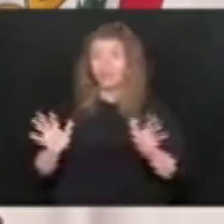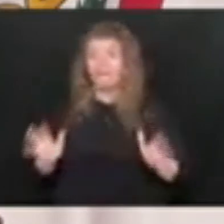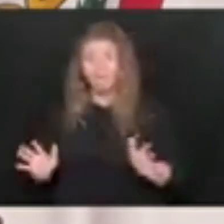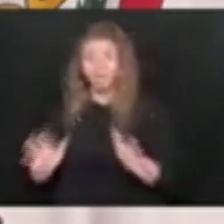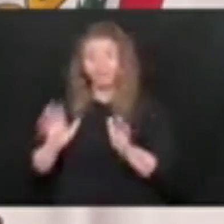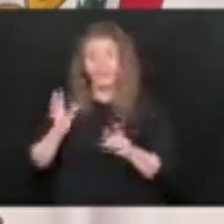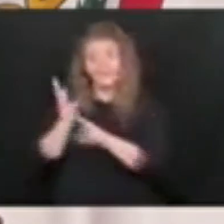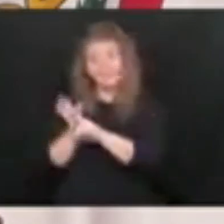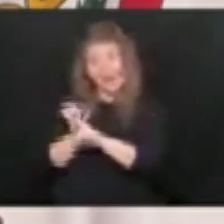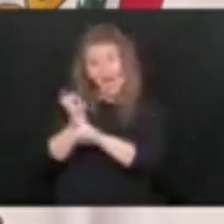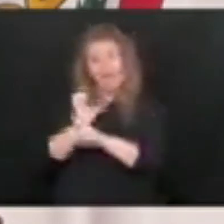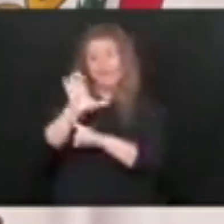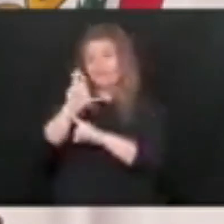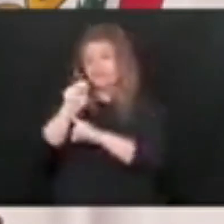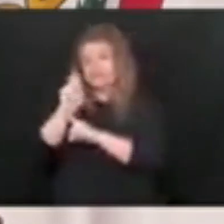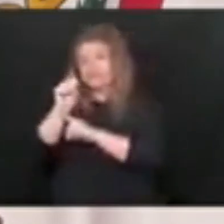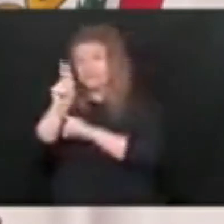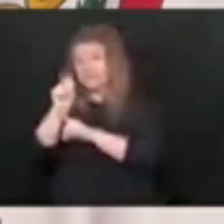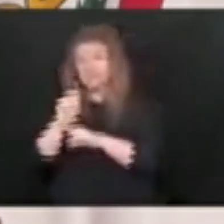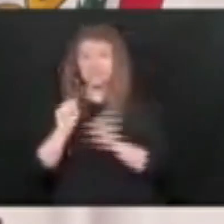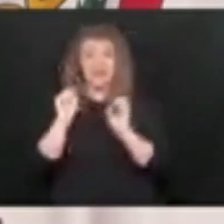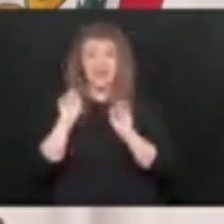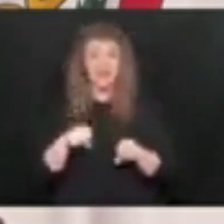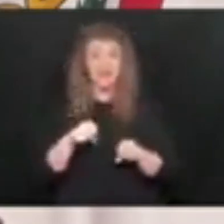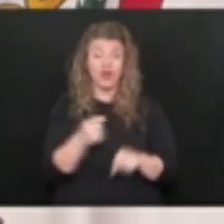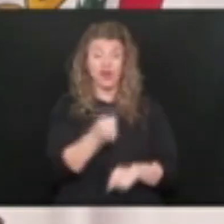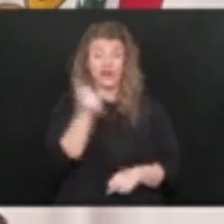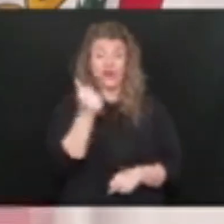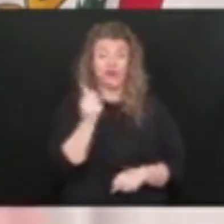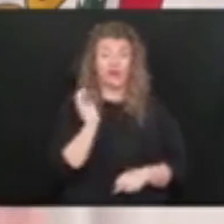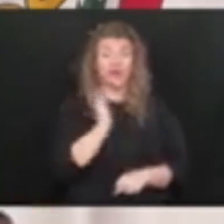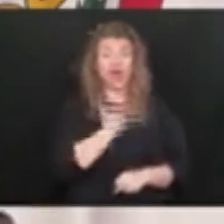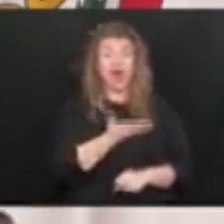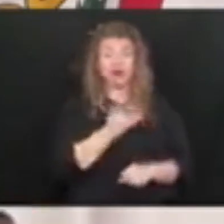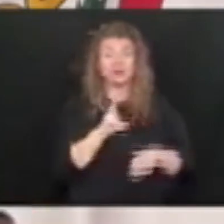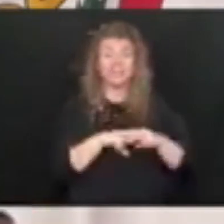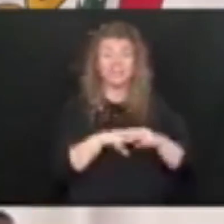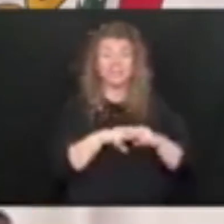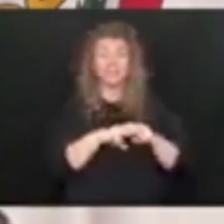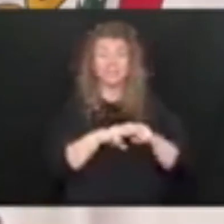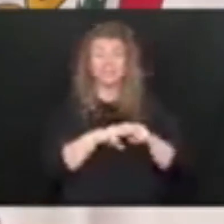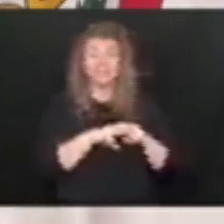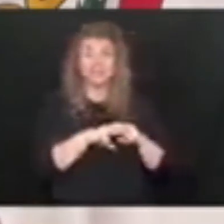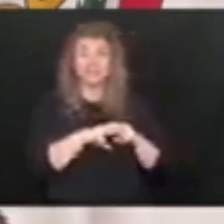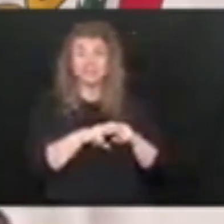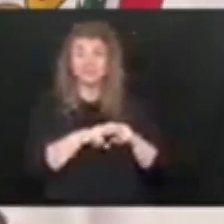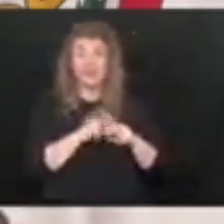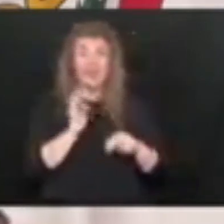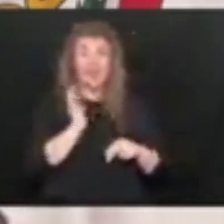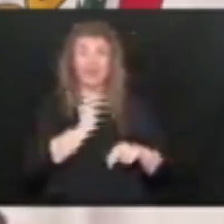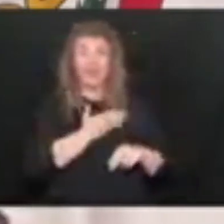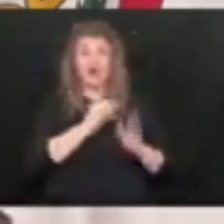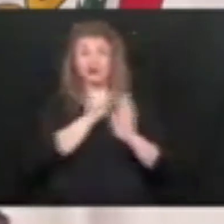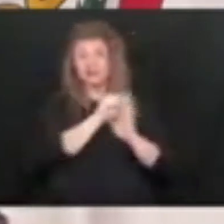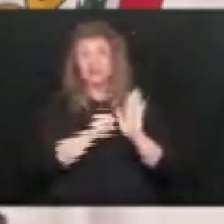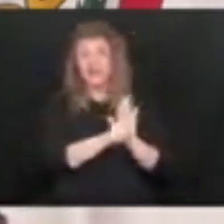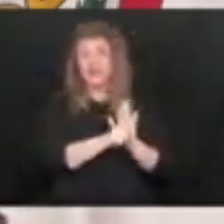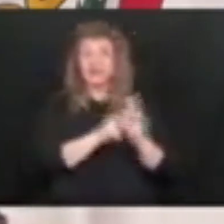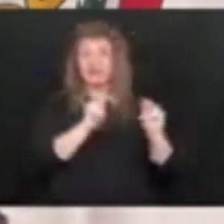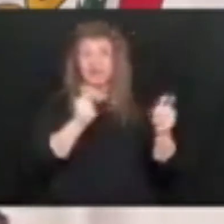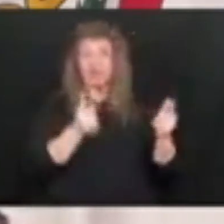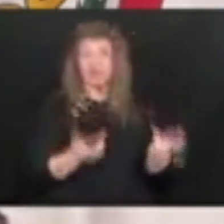my goodness gracious, they may have taken all of our seats and declared West Virginia as a state park. And I'm only exaggerating to make my